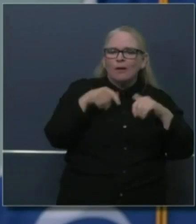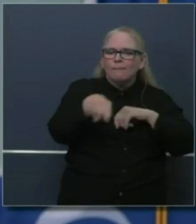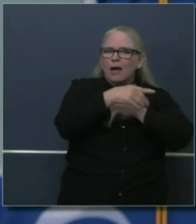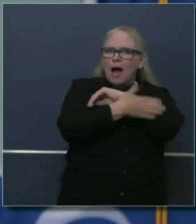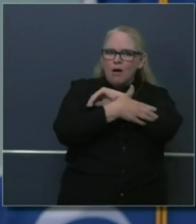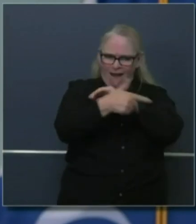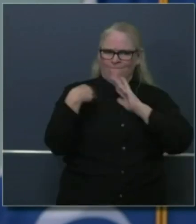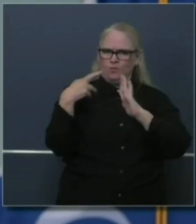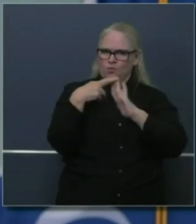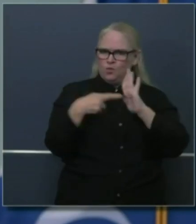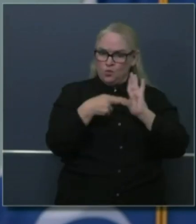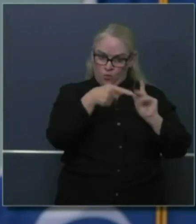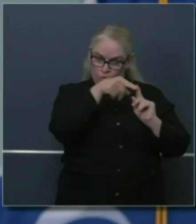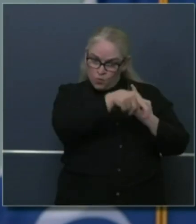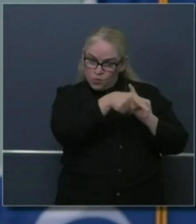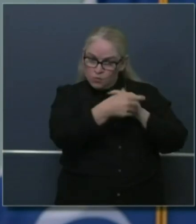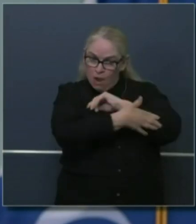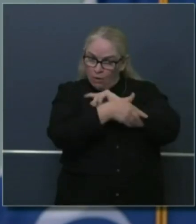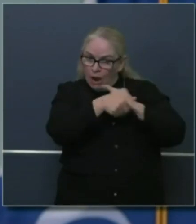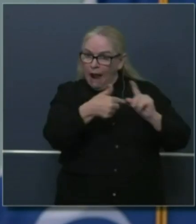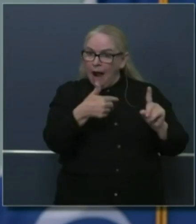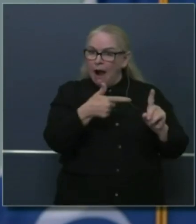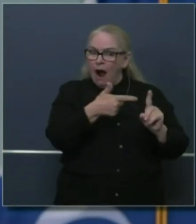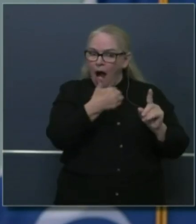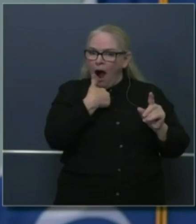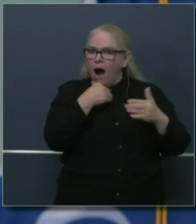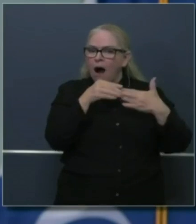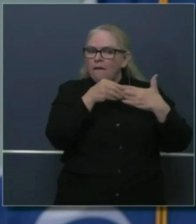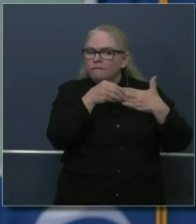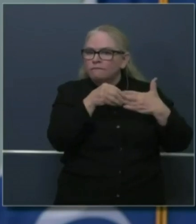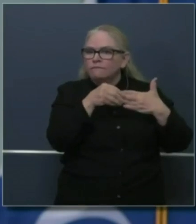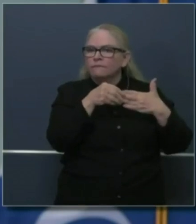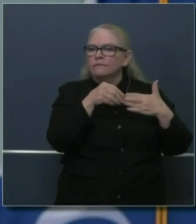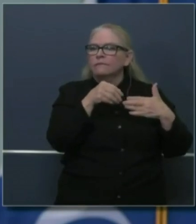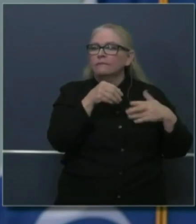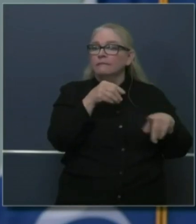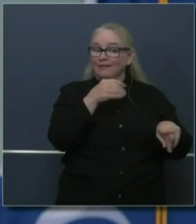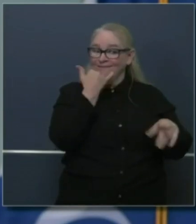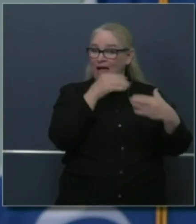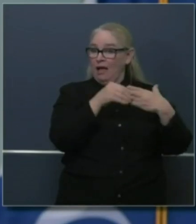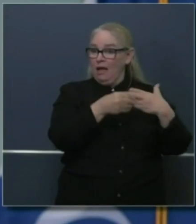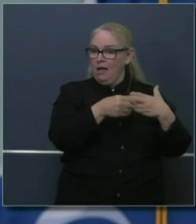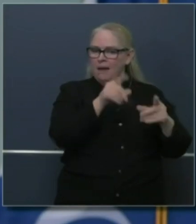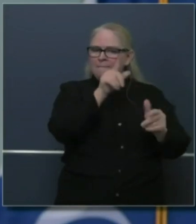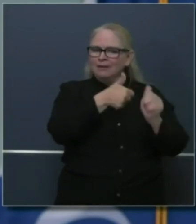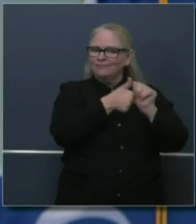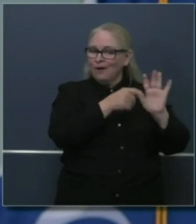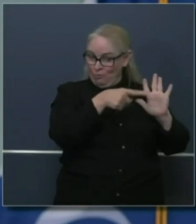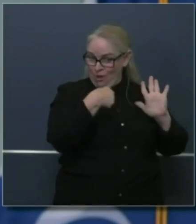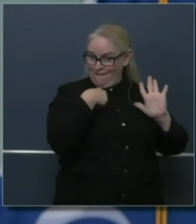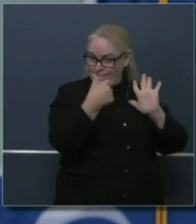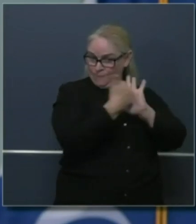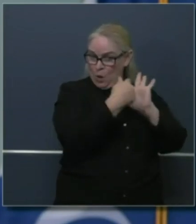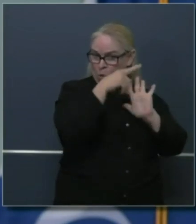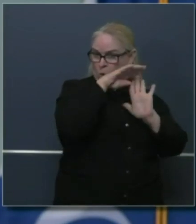than the statewide modifications, all within the framework of stage 2. We have been working with counties, large and small, all